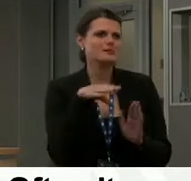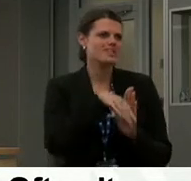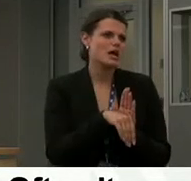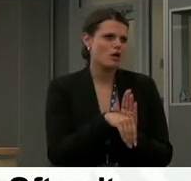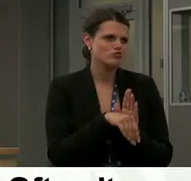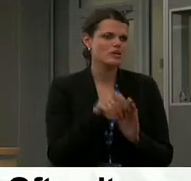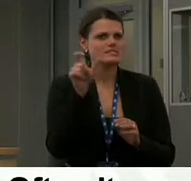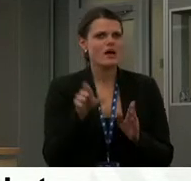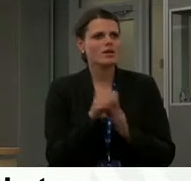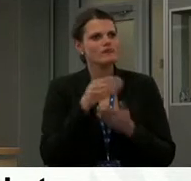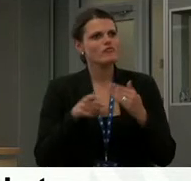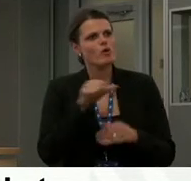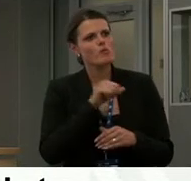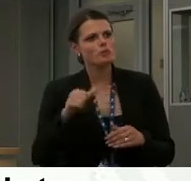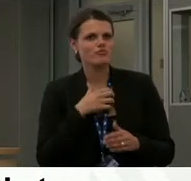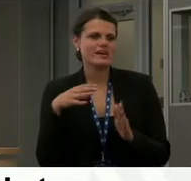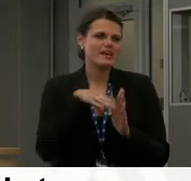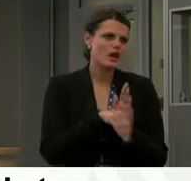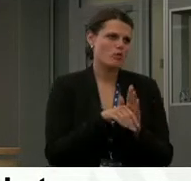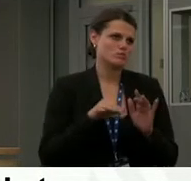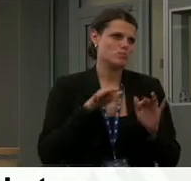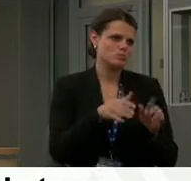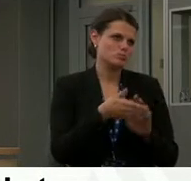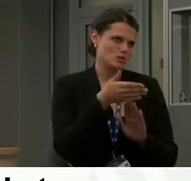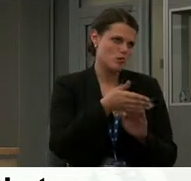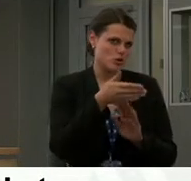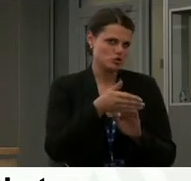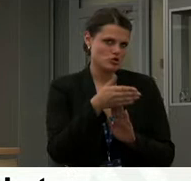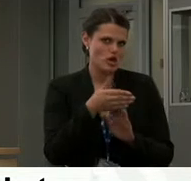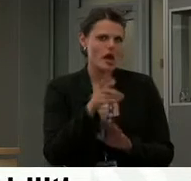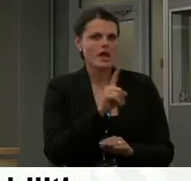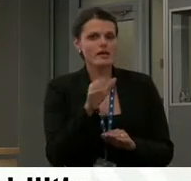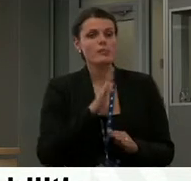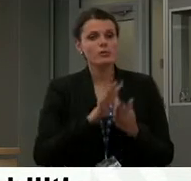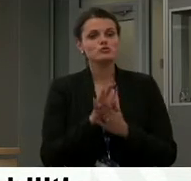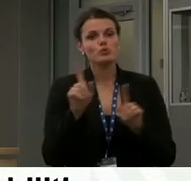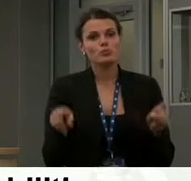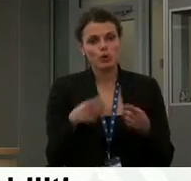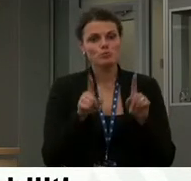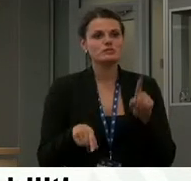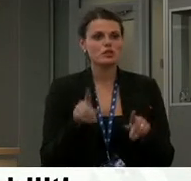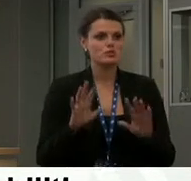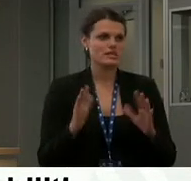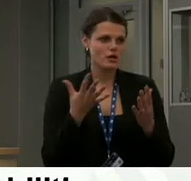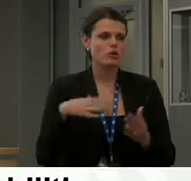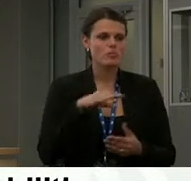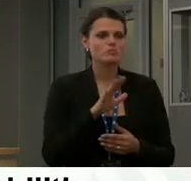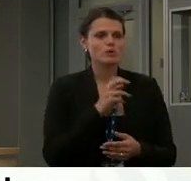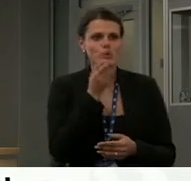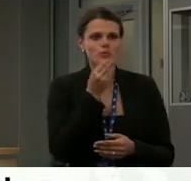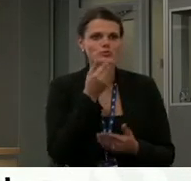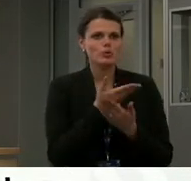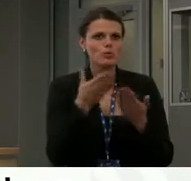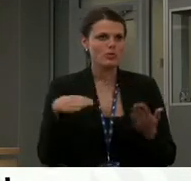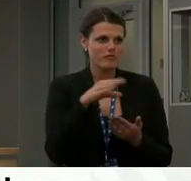of persons with disabilities themselves in the process. There has been progress in some cases. We had a lunch where all